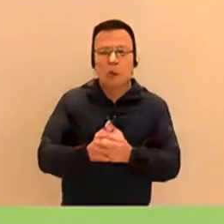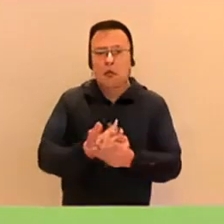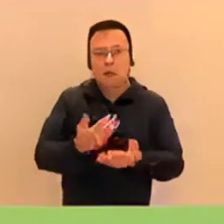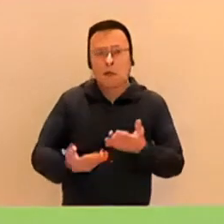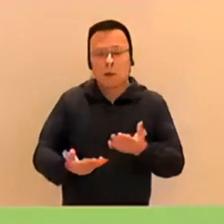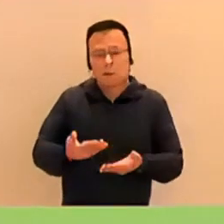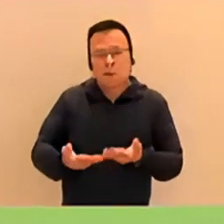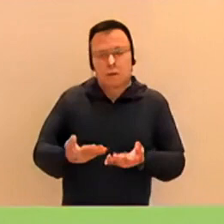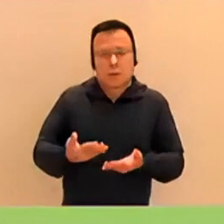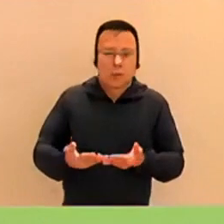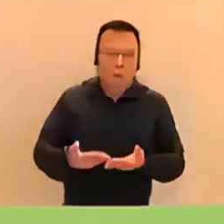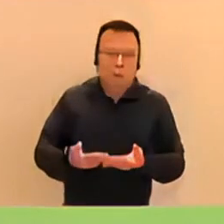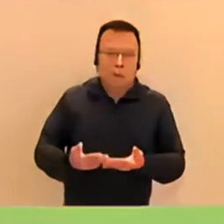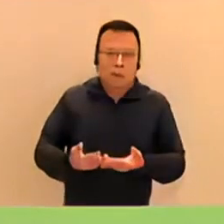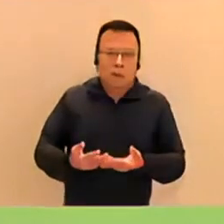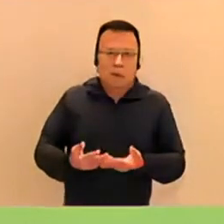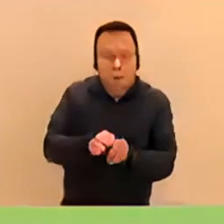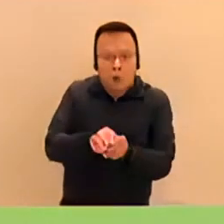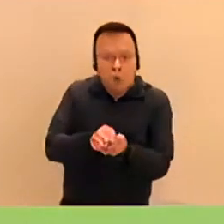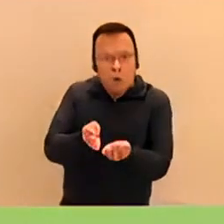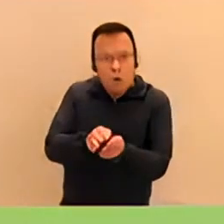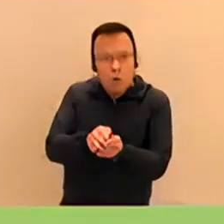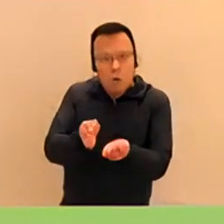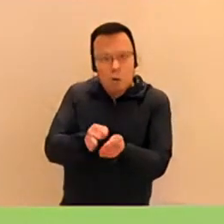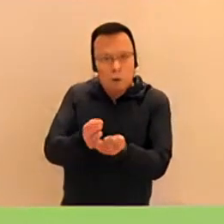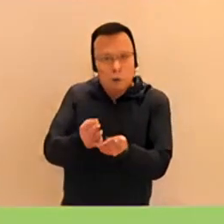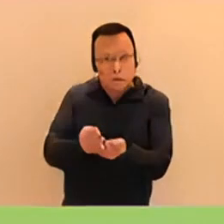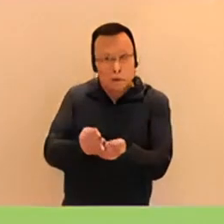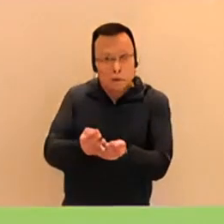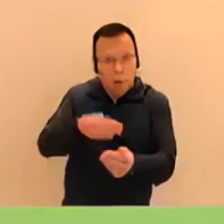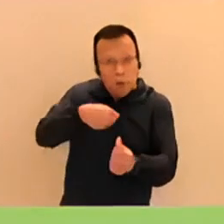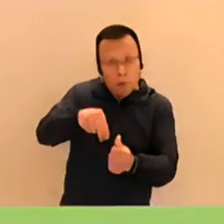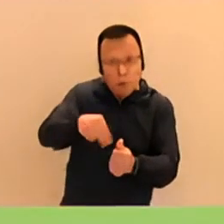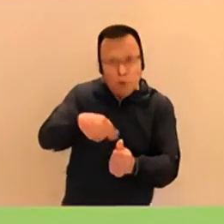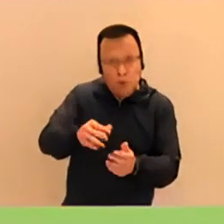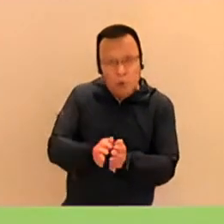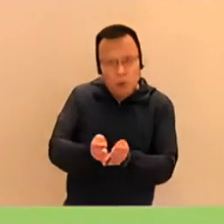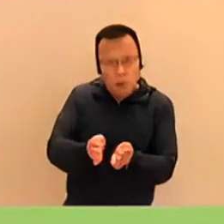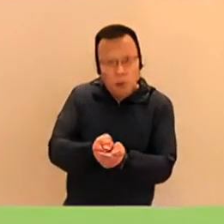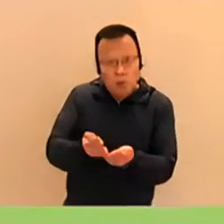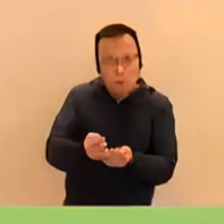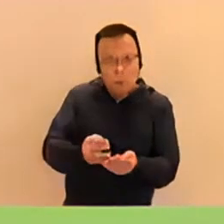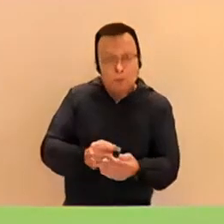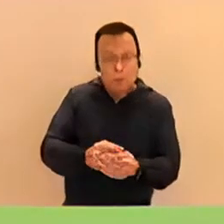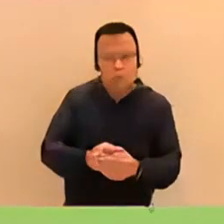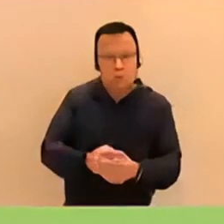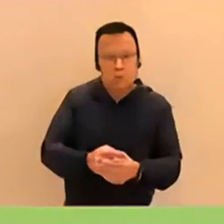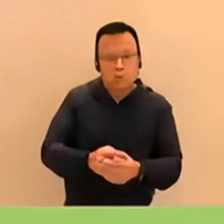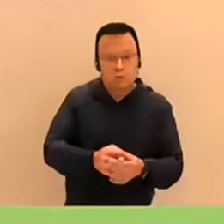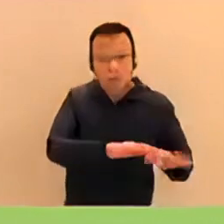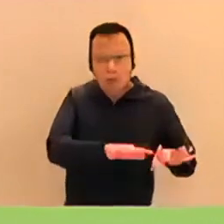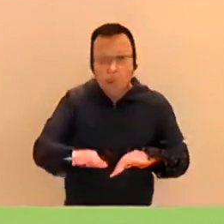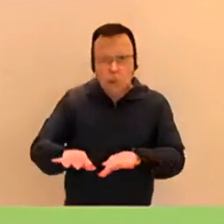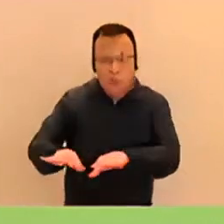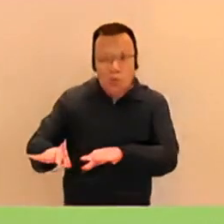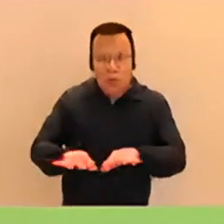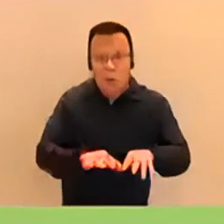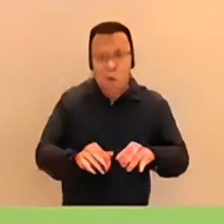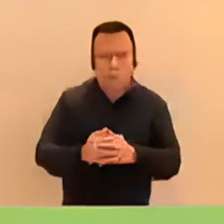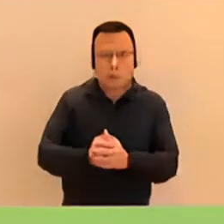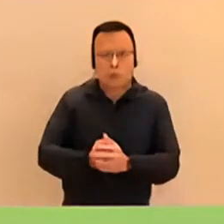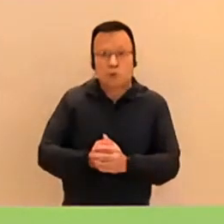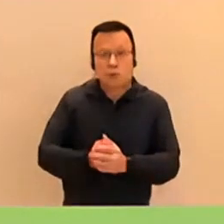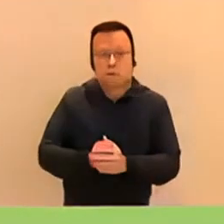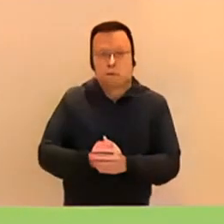also retain seawater during low tides, which can prevent marine species from dying from